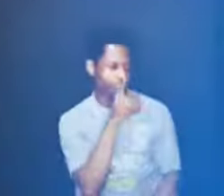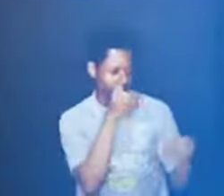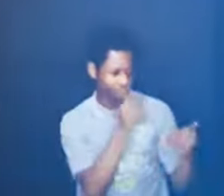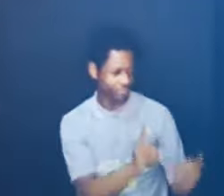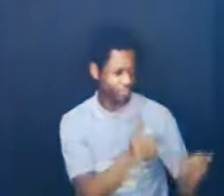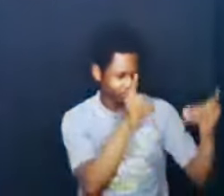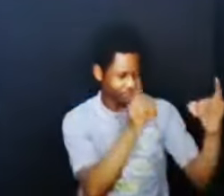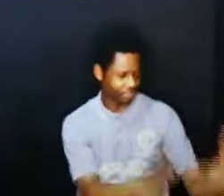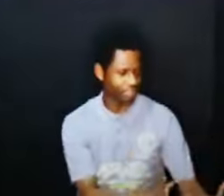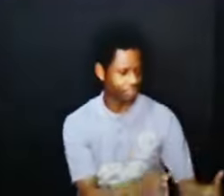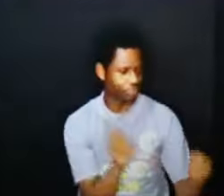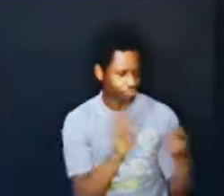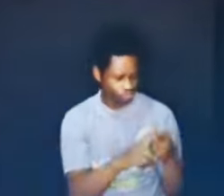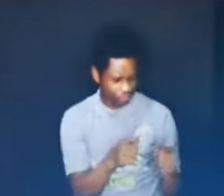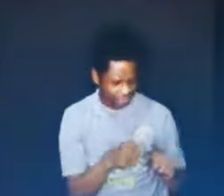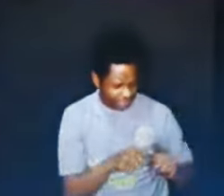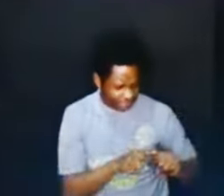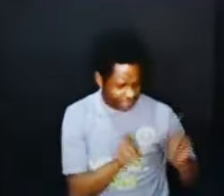of